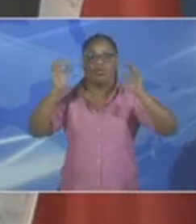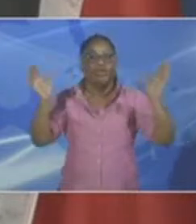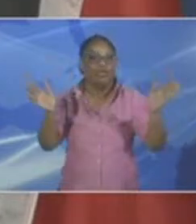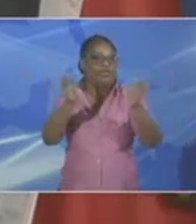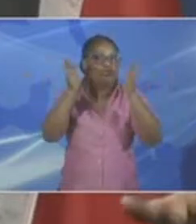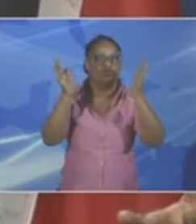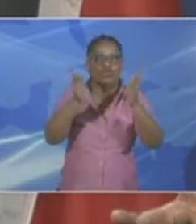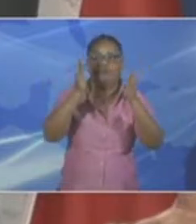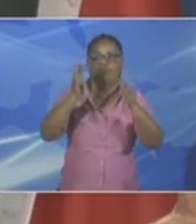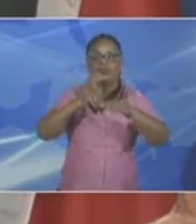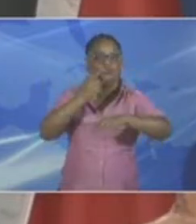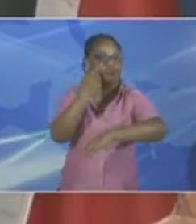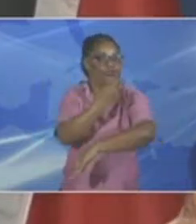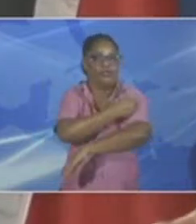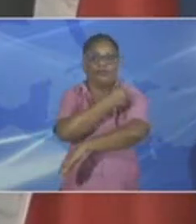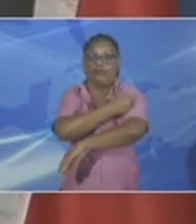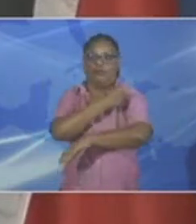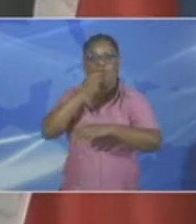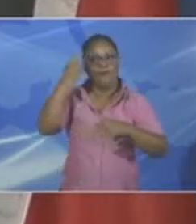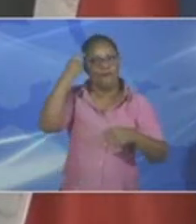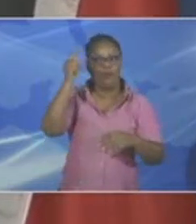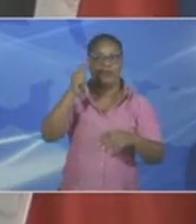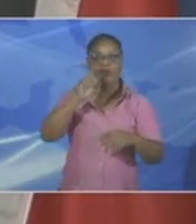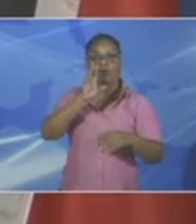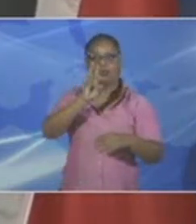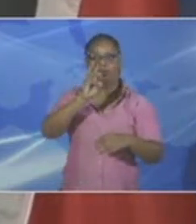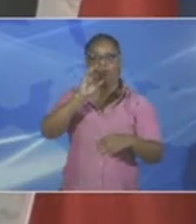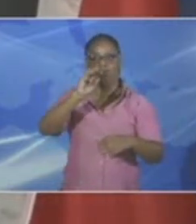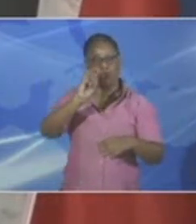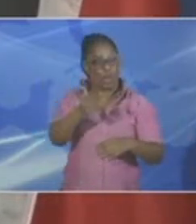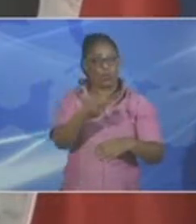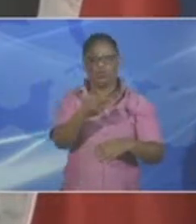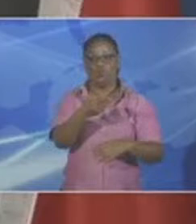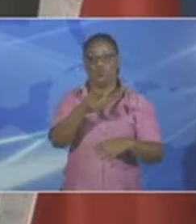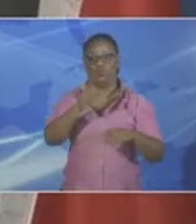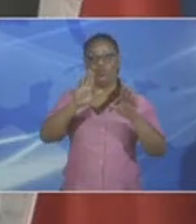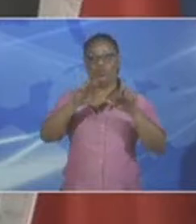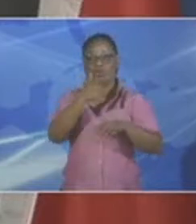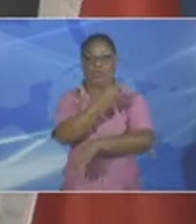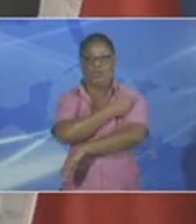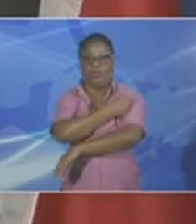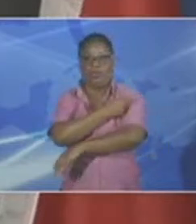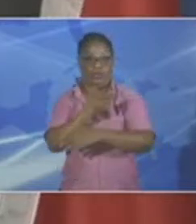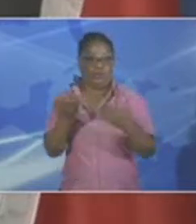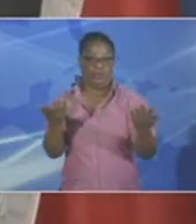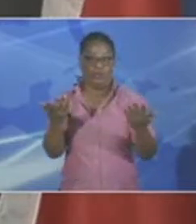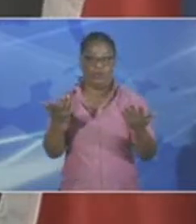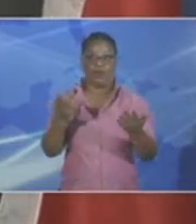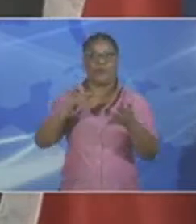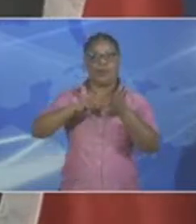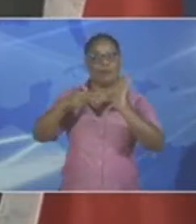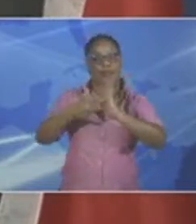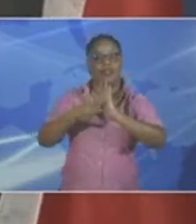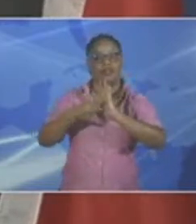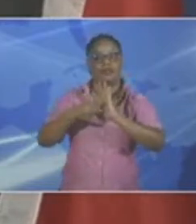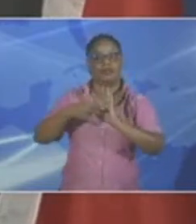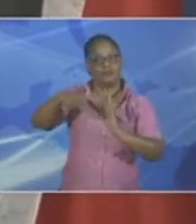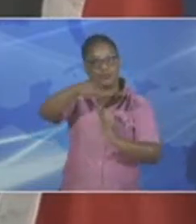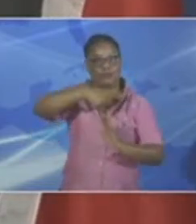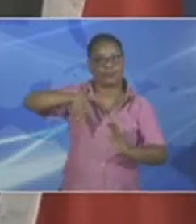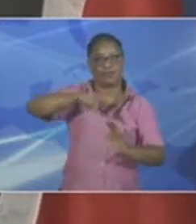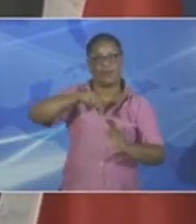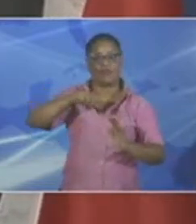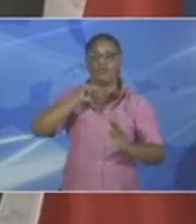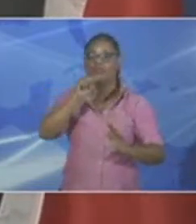think, 60,000 children were vaccinated, and that allowed the unvaccinated ones also to have an opportunity, because the